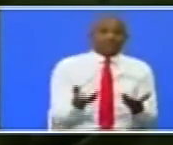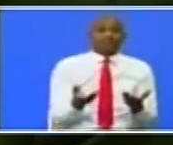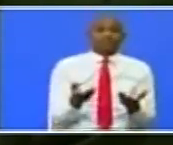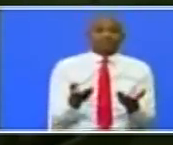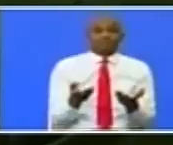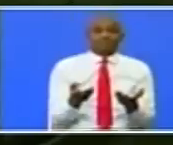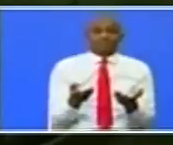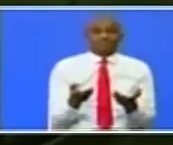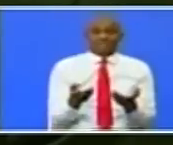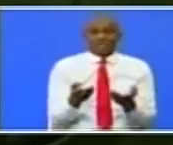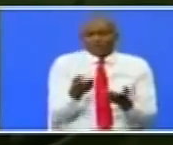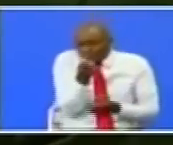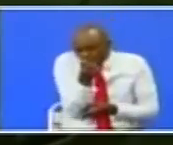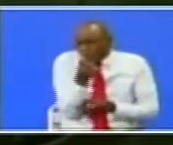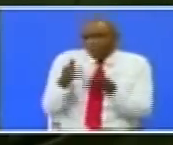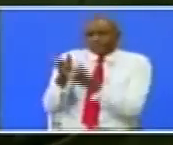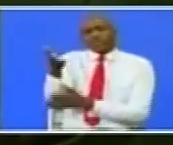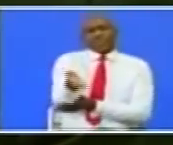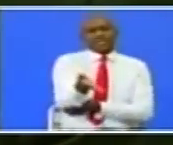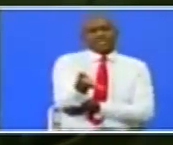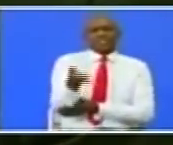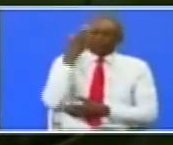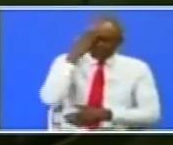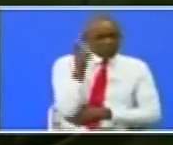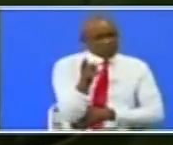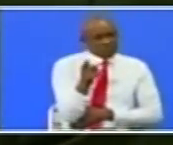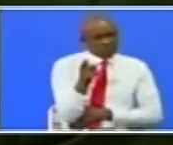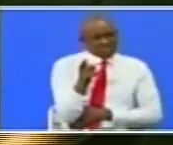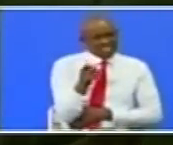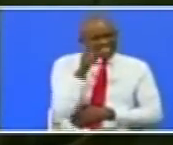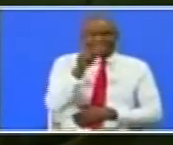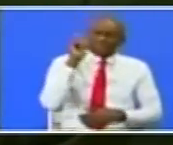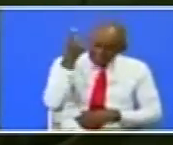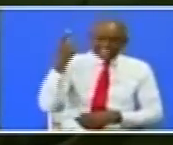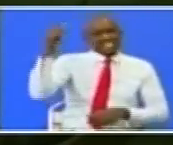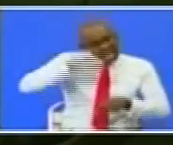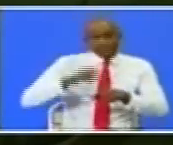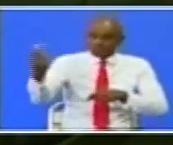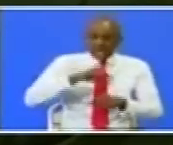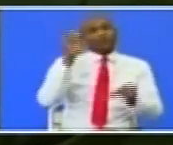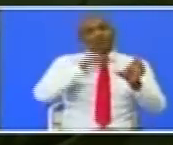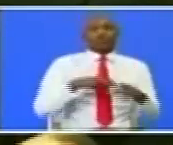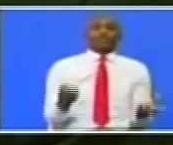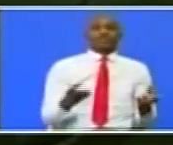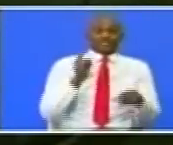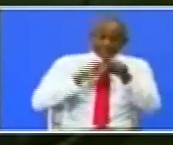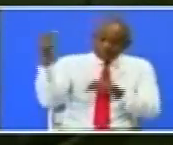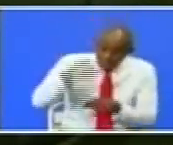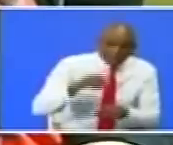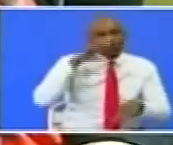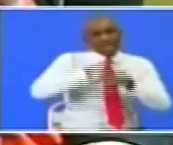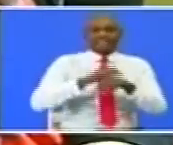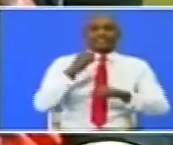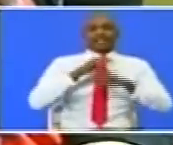for those few vacancies that were there. And you know, it is a first come, first served